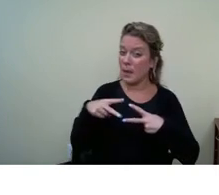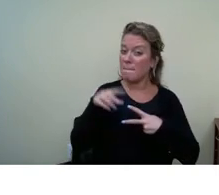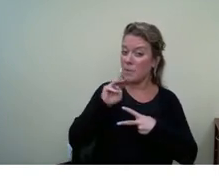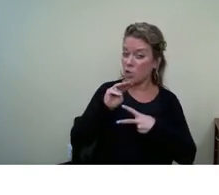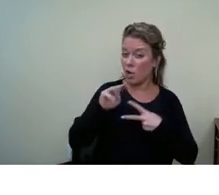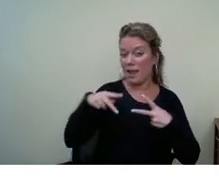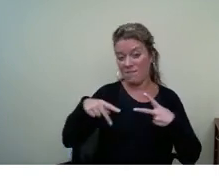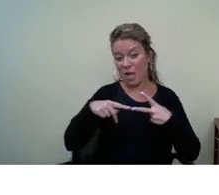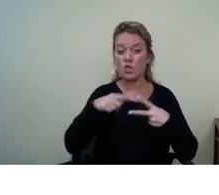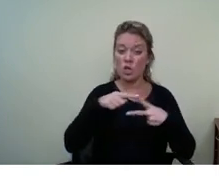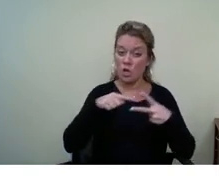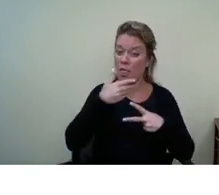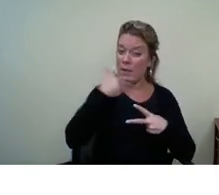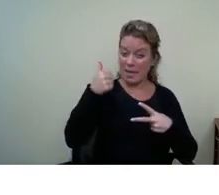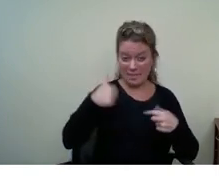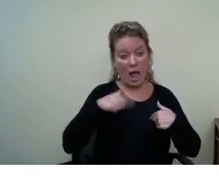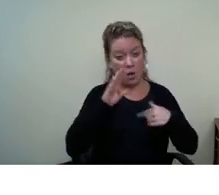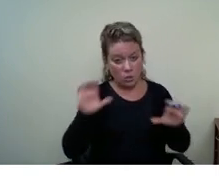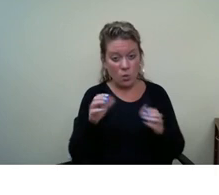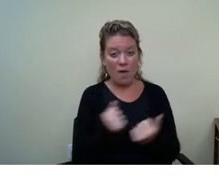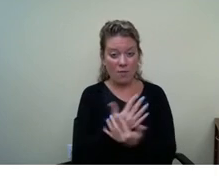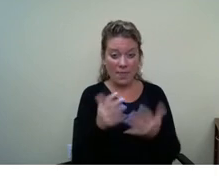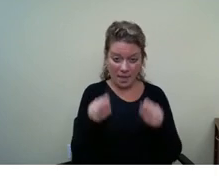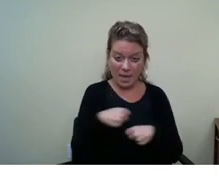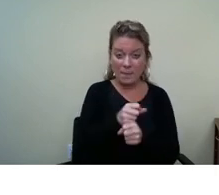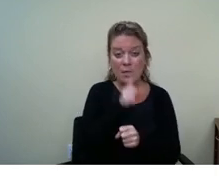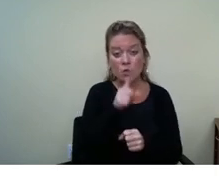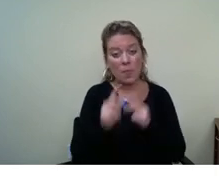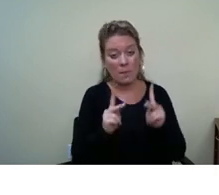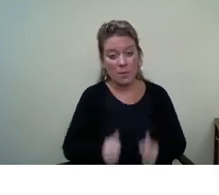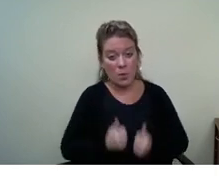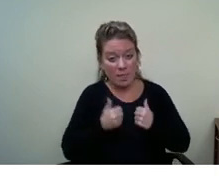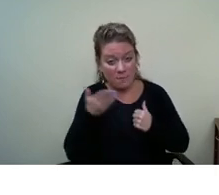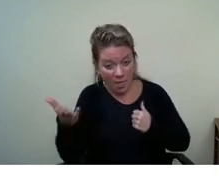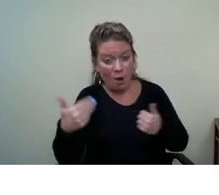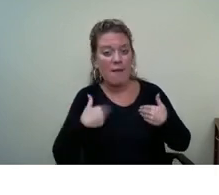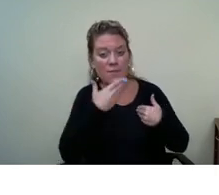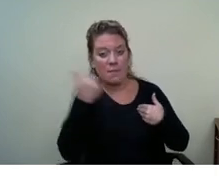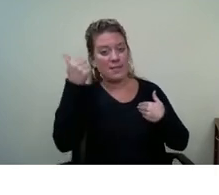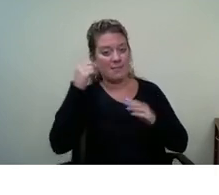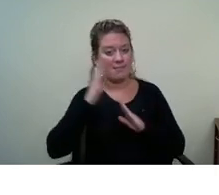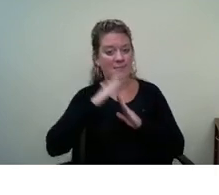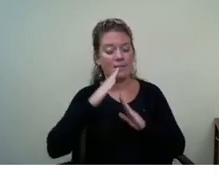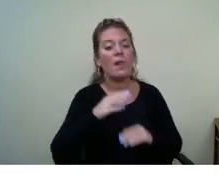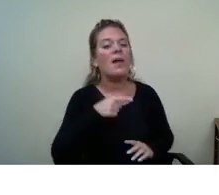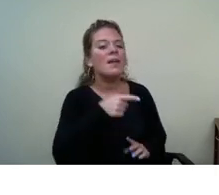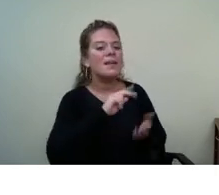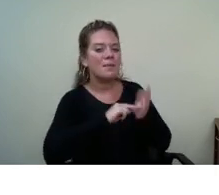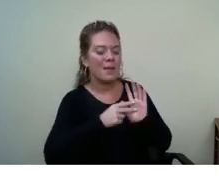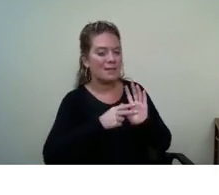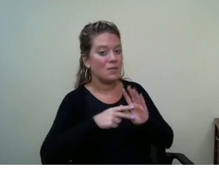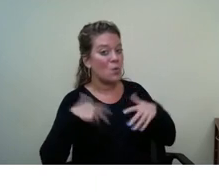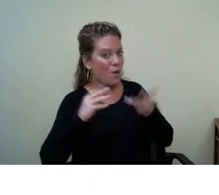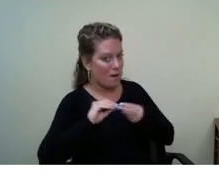and I am going to do everything I can to make sure the residents of the city of Detroit get the best. He was referring to these